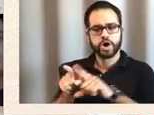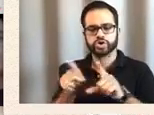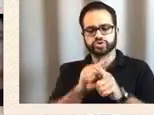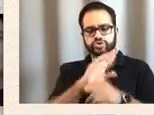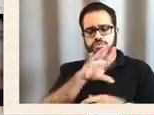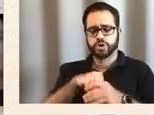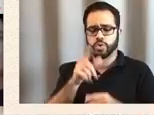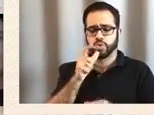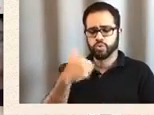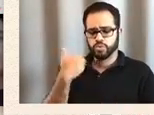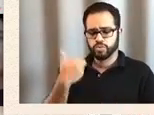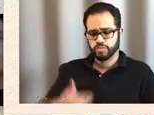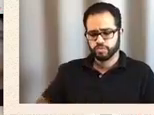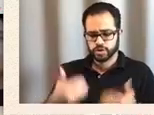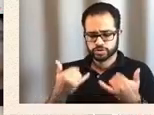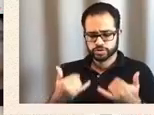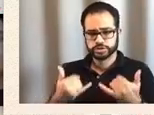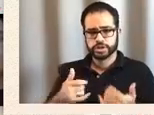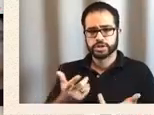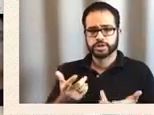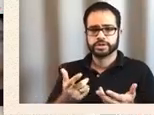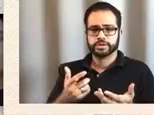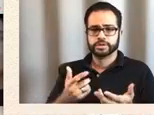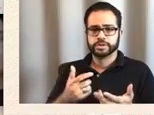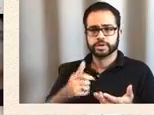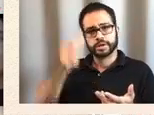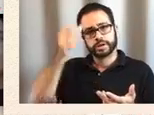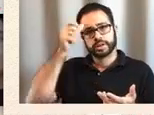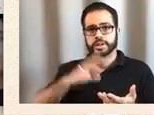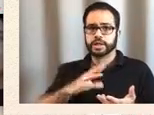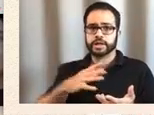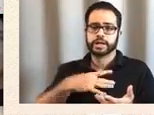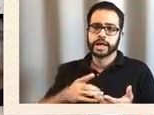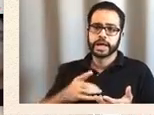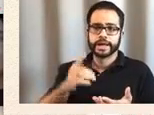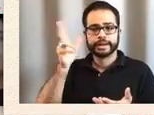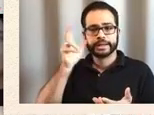know, a guy who likes to listen to music,